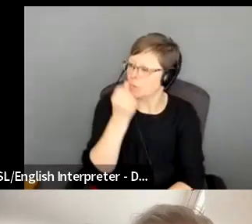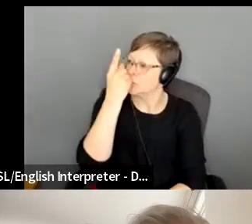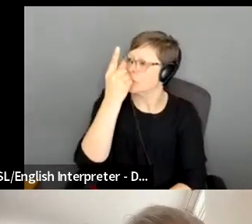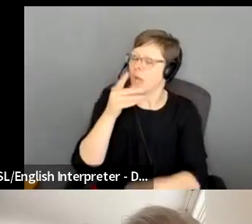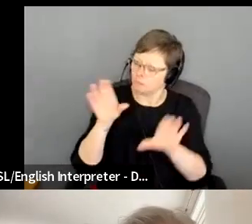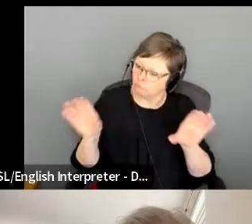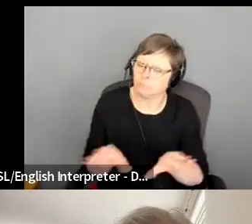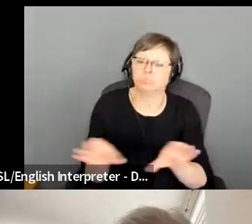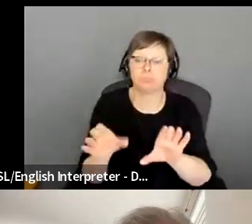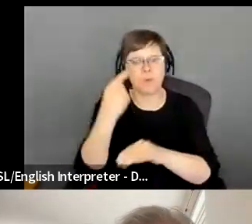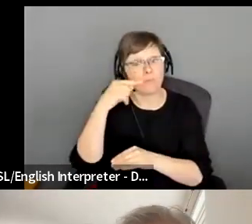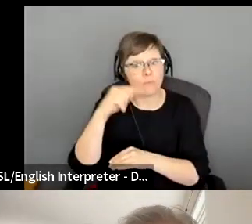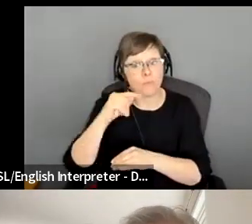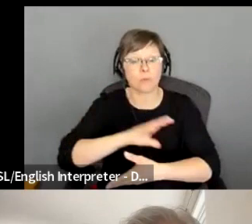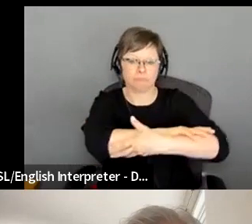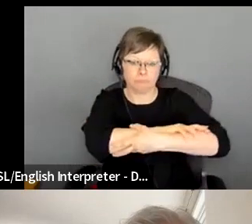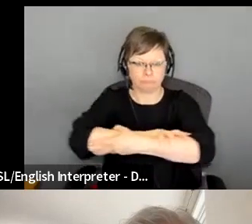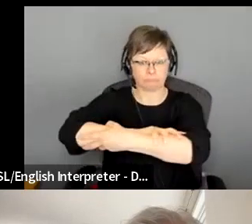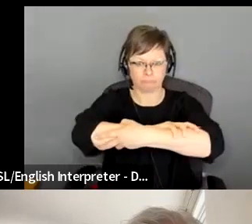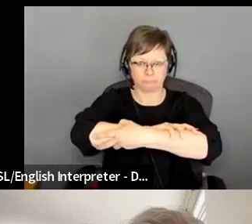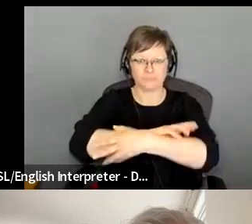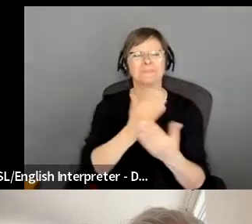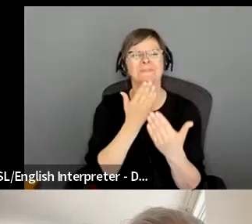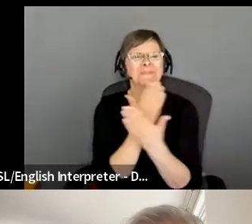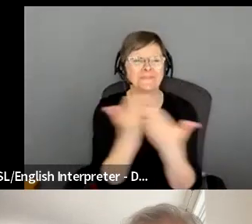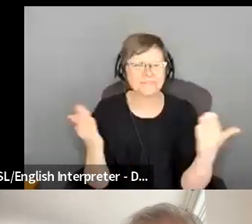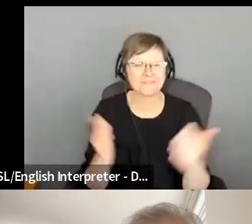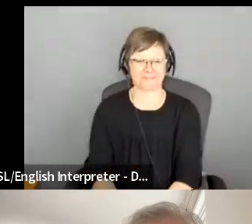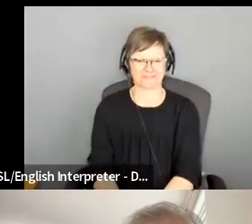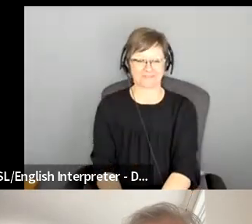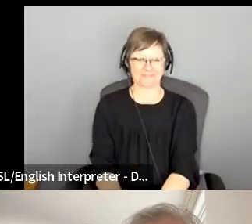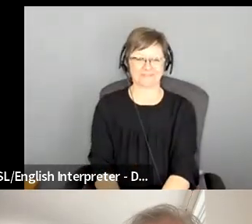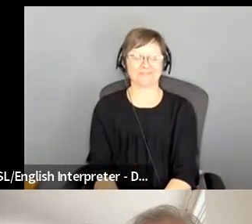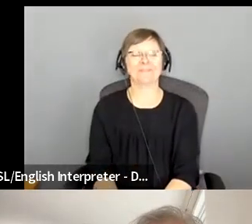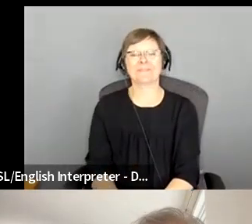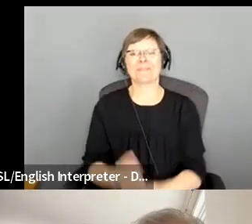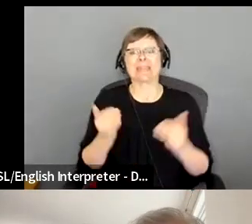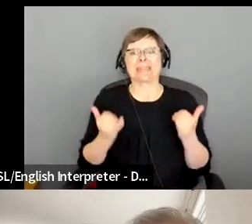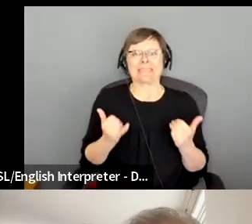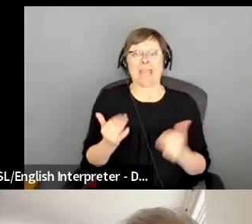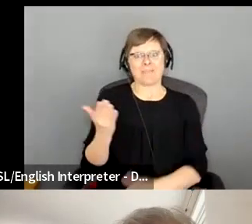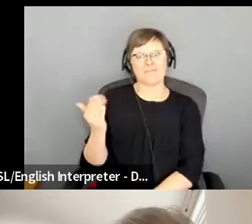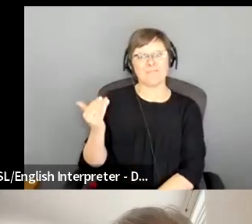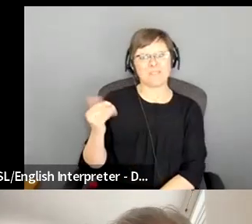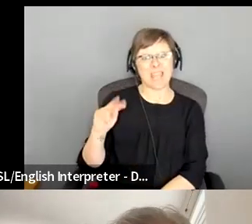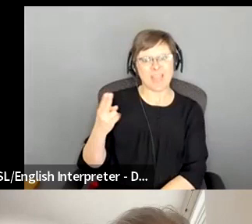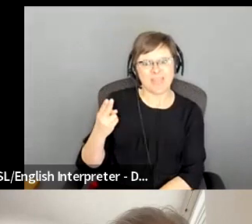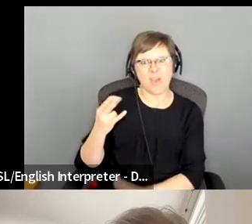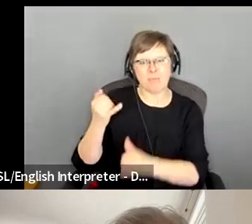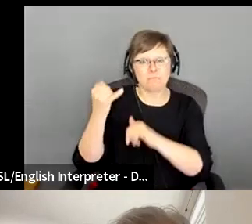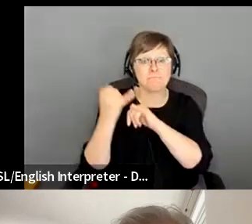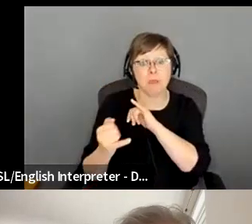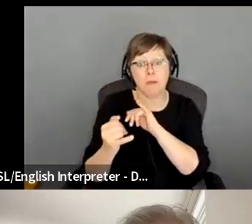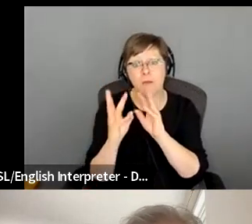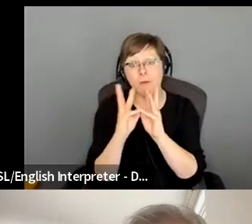of reconciliation. Thank you. So this is the 15th and final workshop in